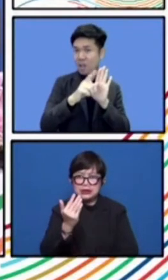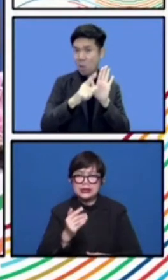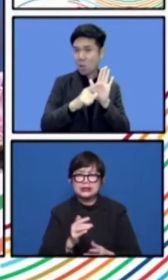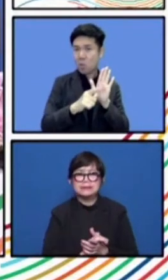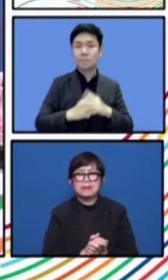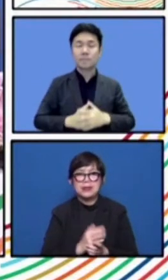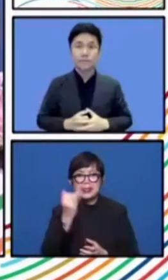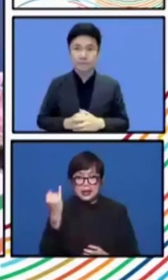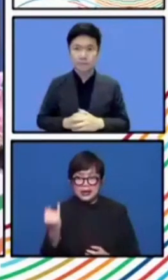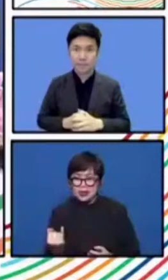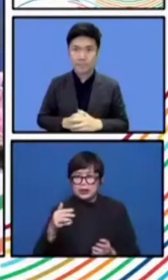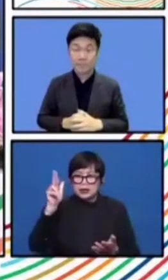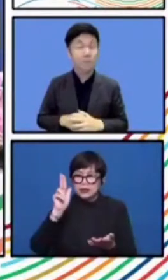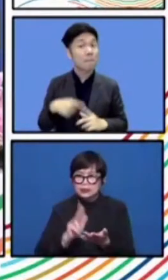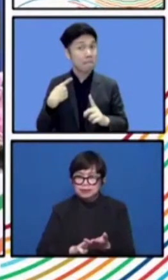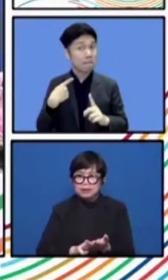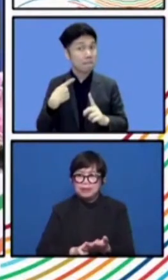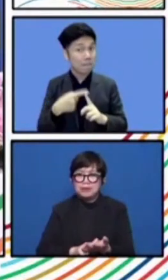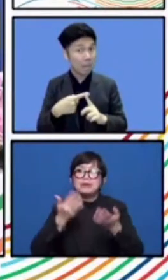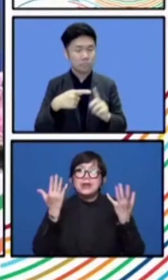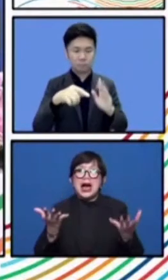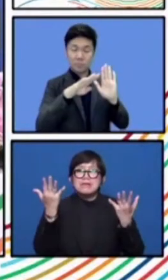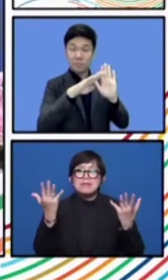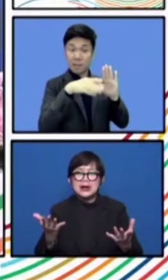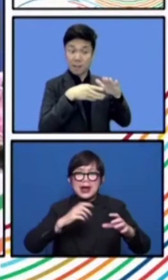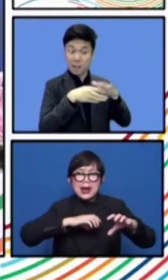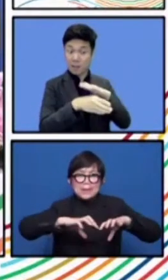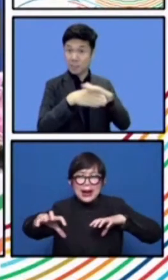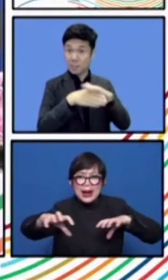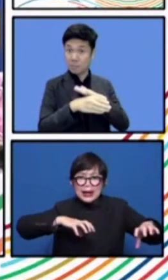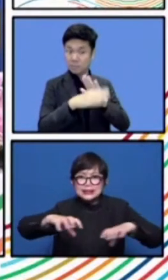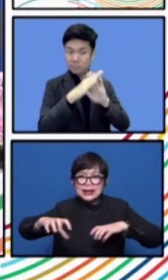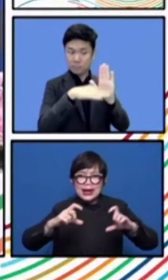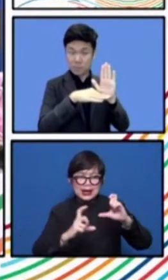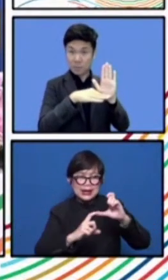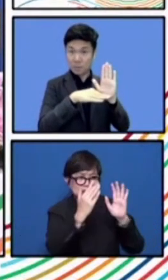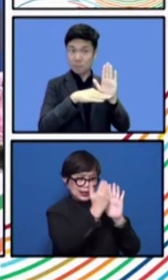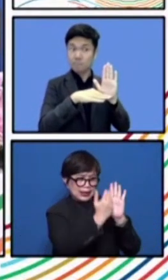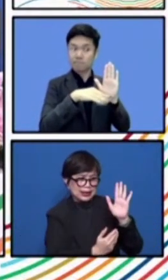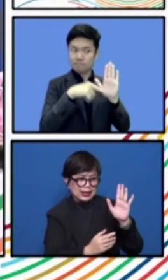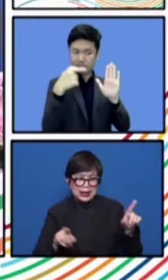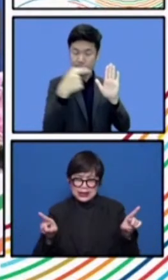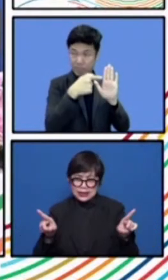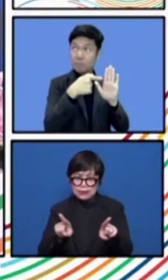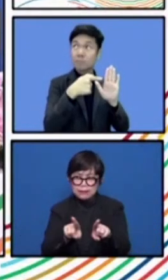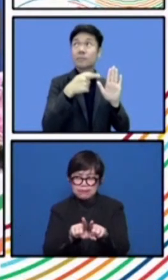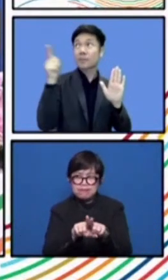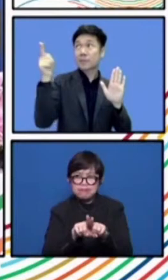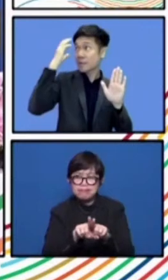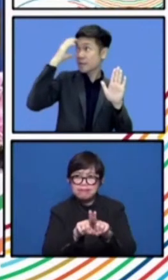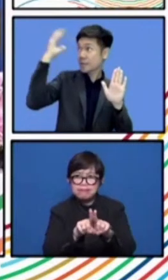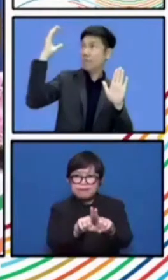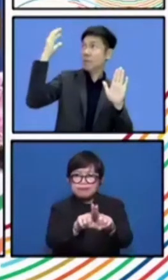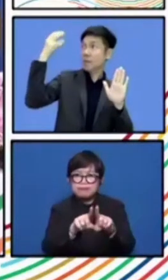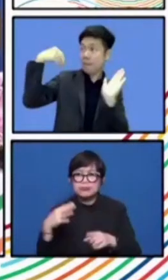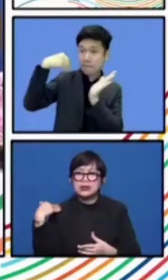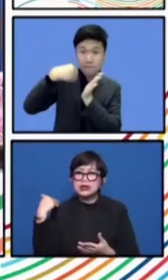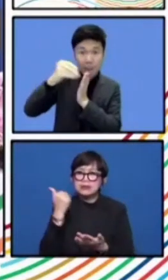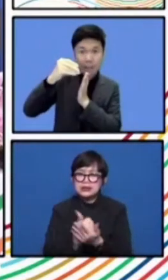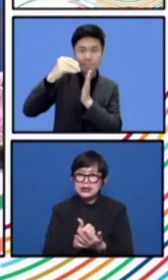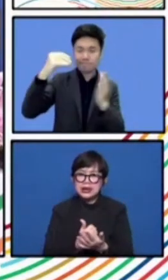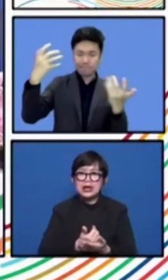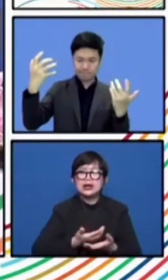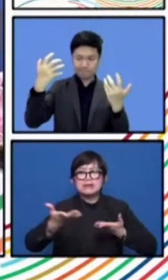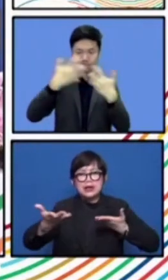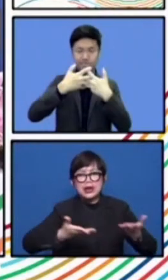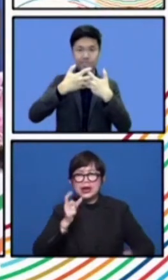accessibility standards with public procurement policy requirement We Believe through the public